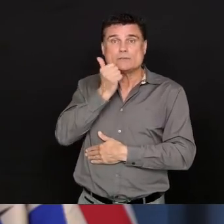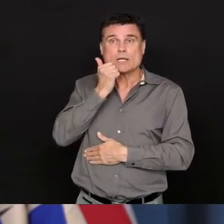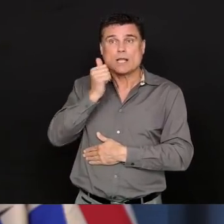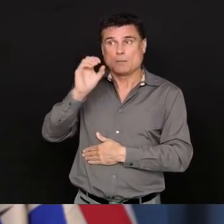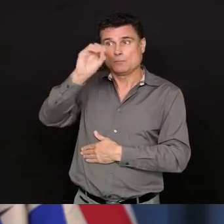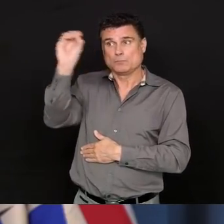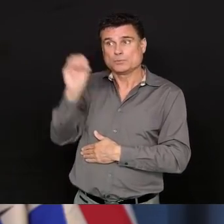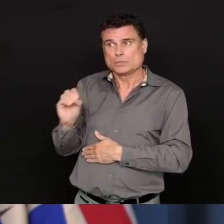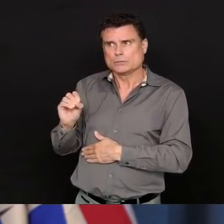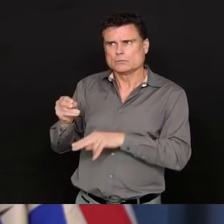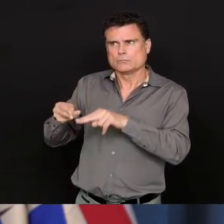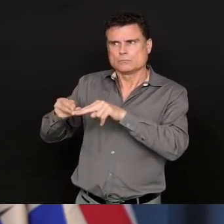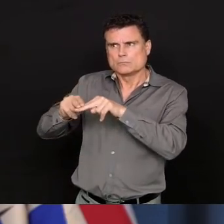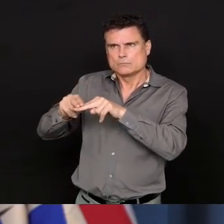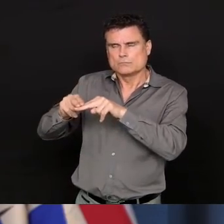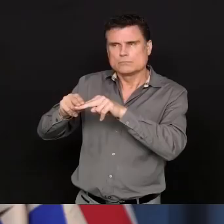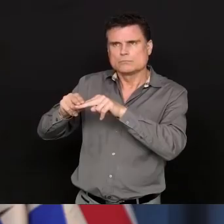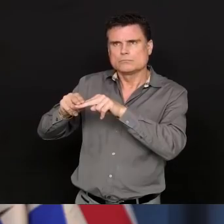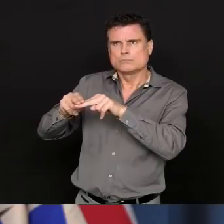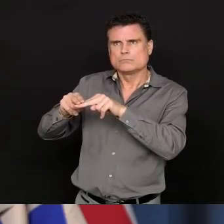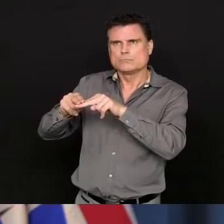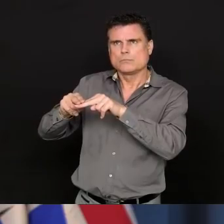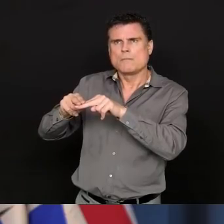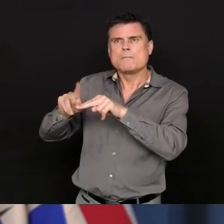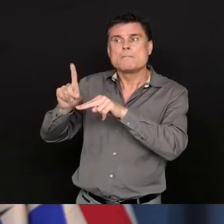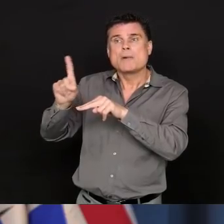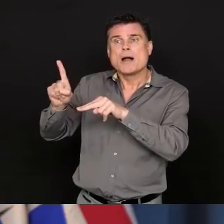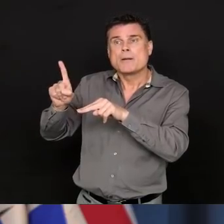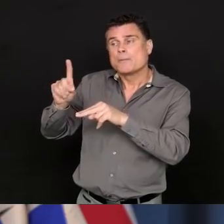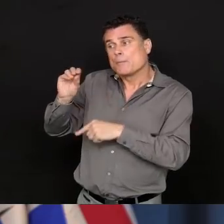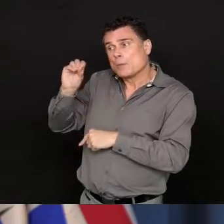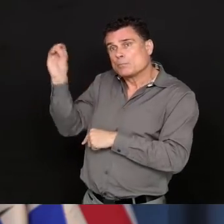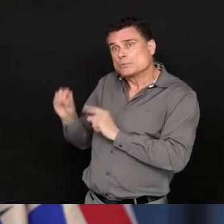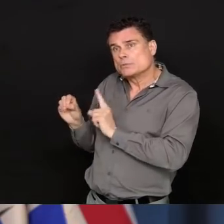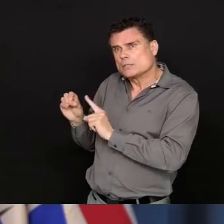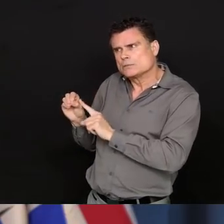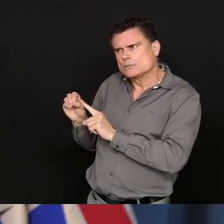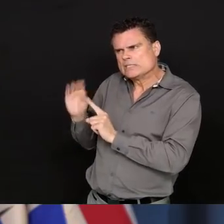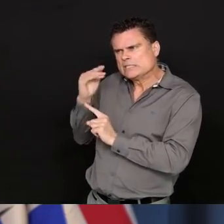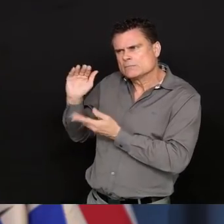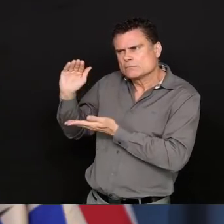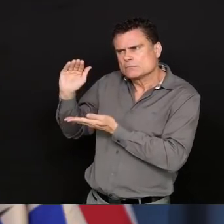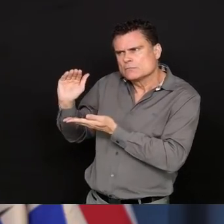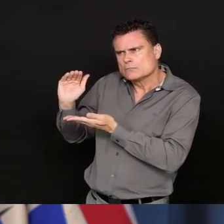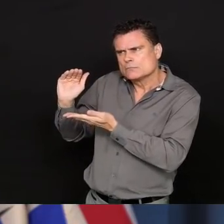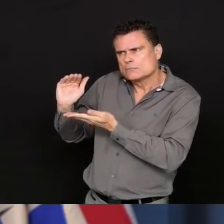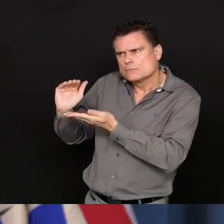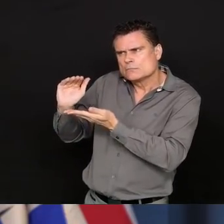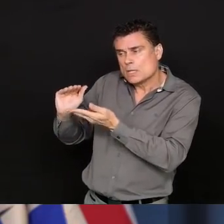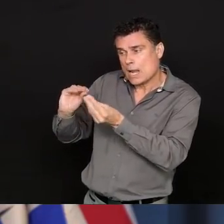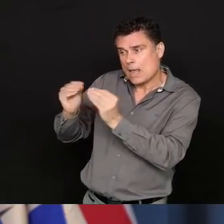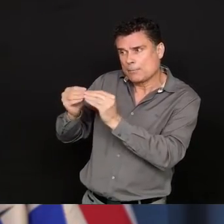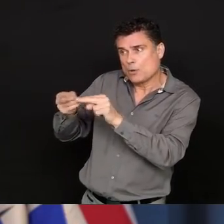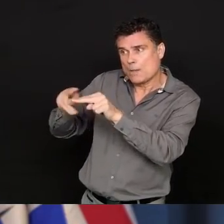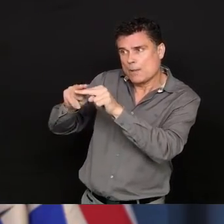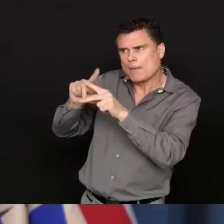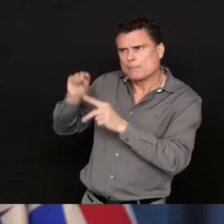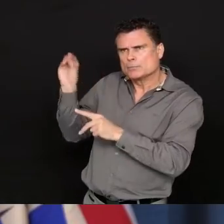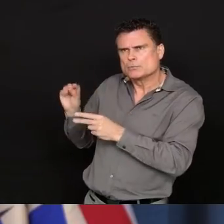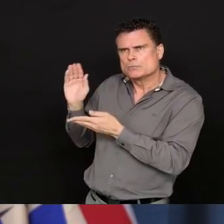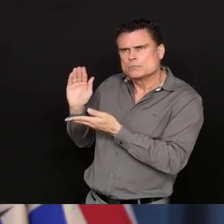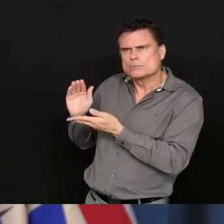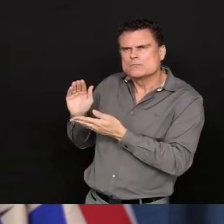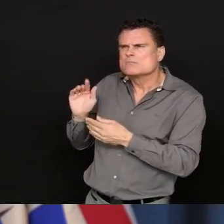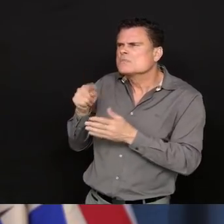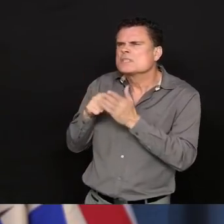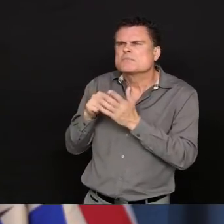You were concerned about 10, 12 days ago. I think there was an increase there of 20% or